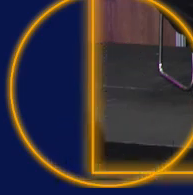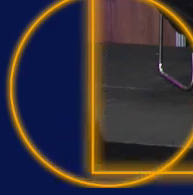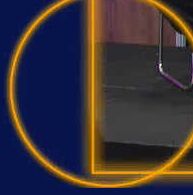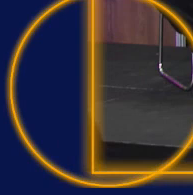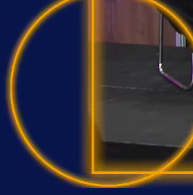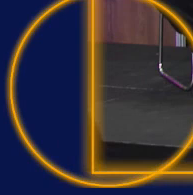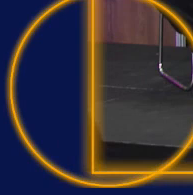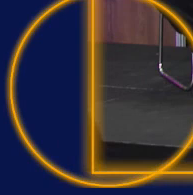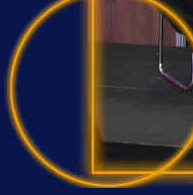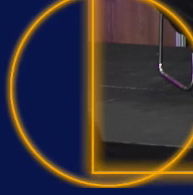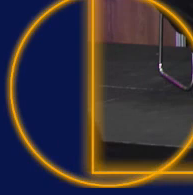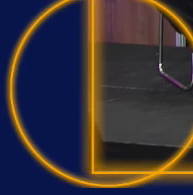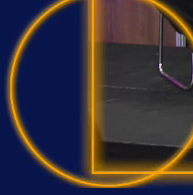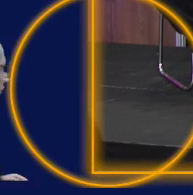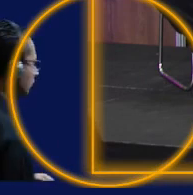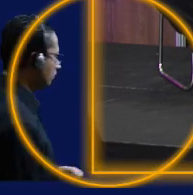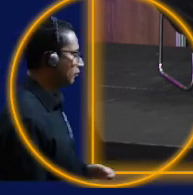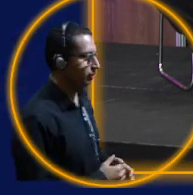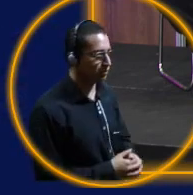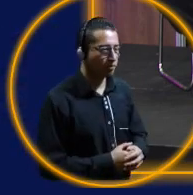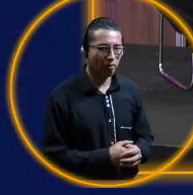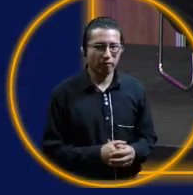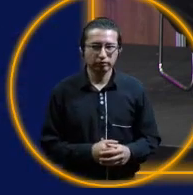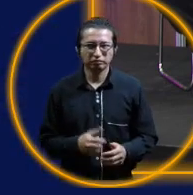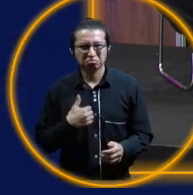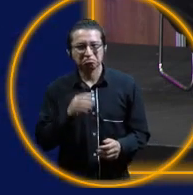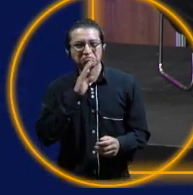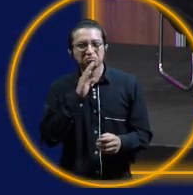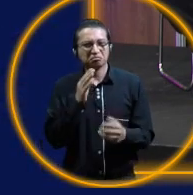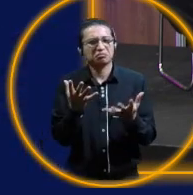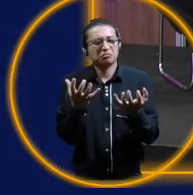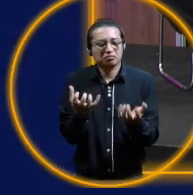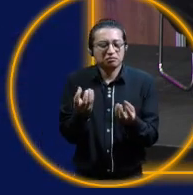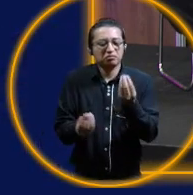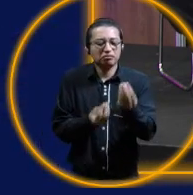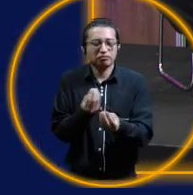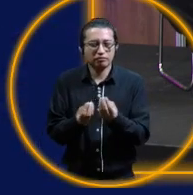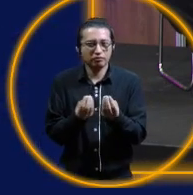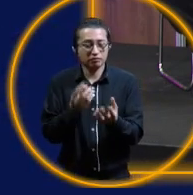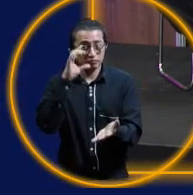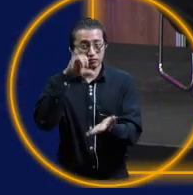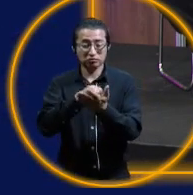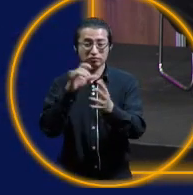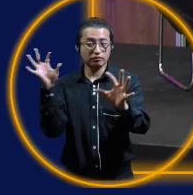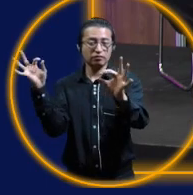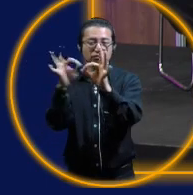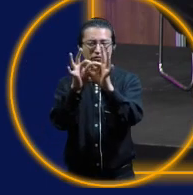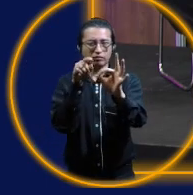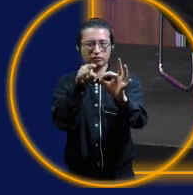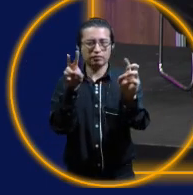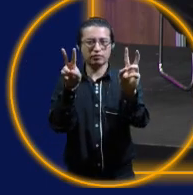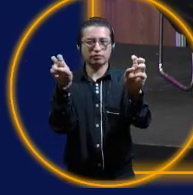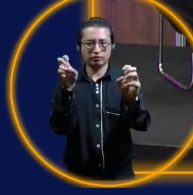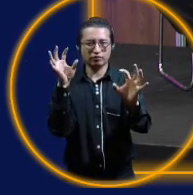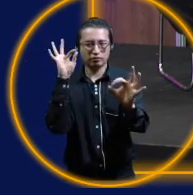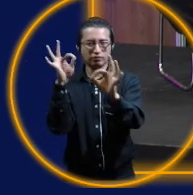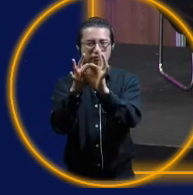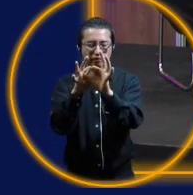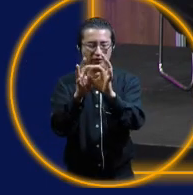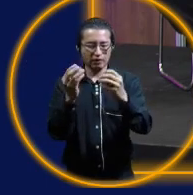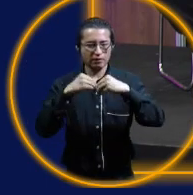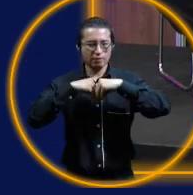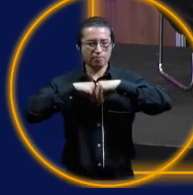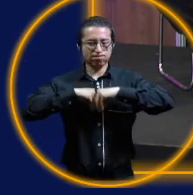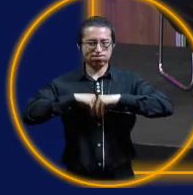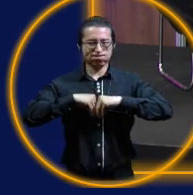like, what do I actually really want to do? And I think if you focus on that soul feeding or that fun aspect, the